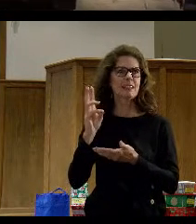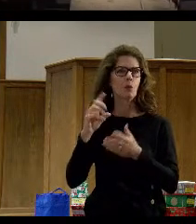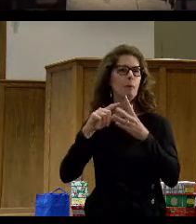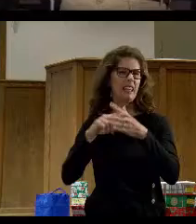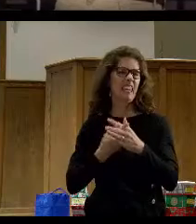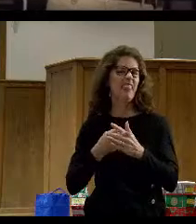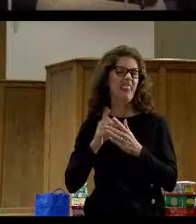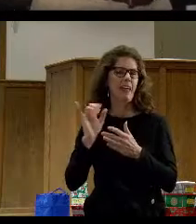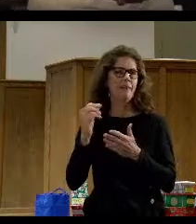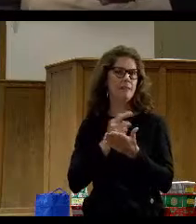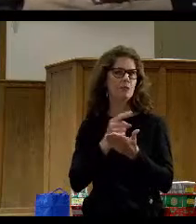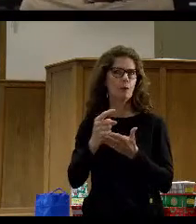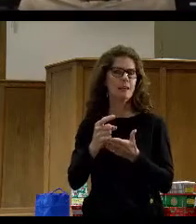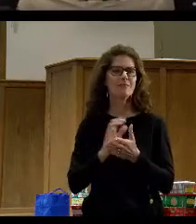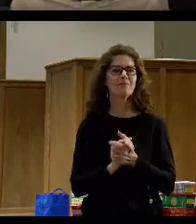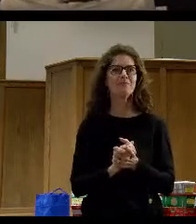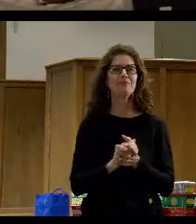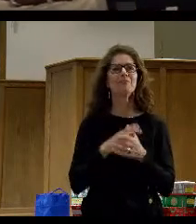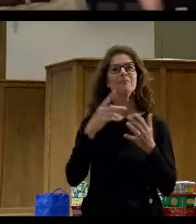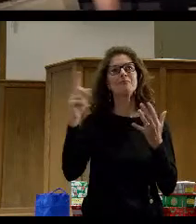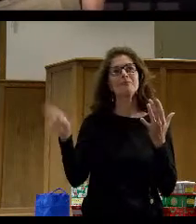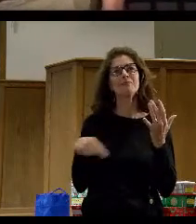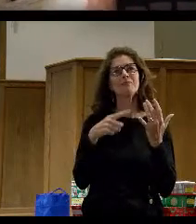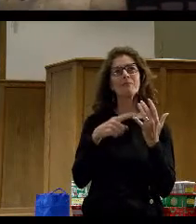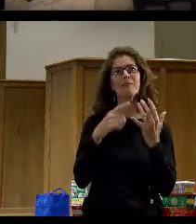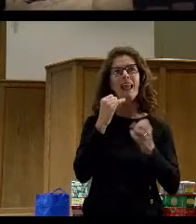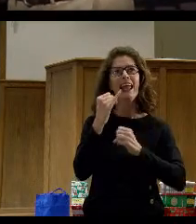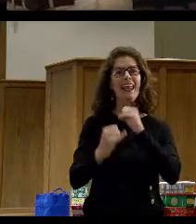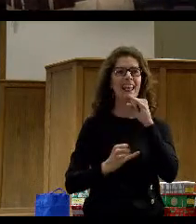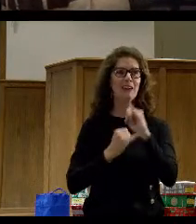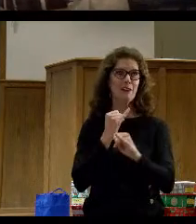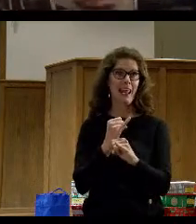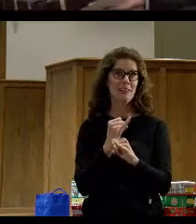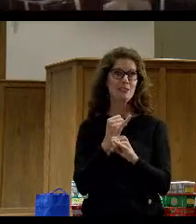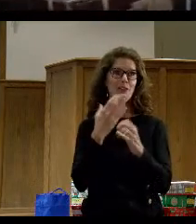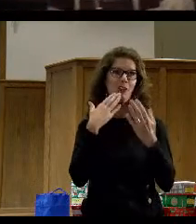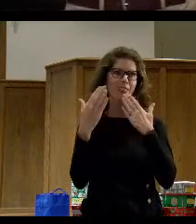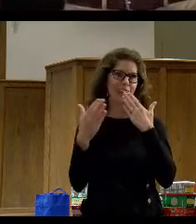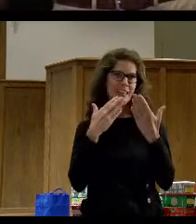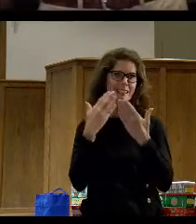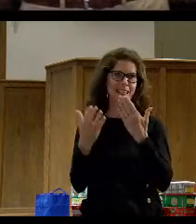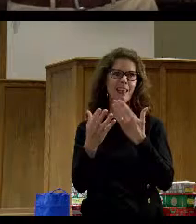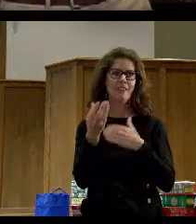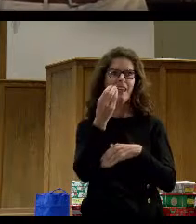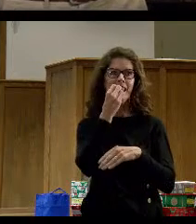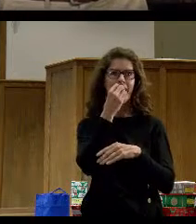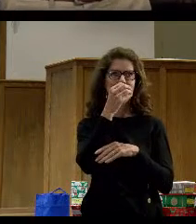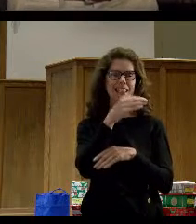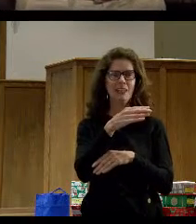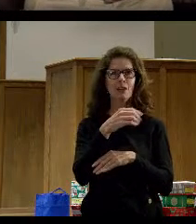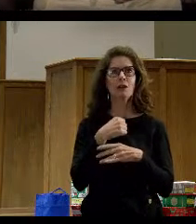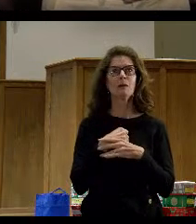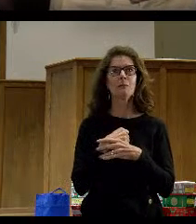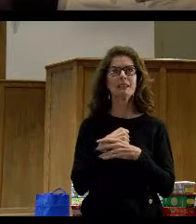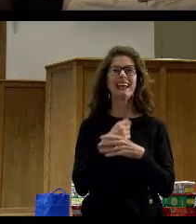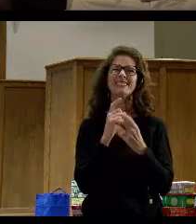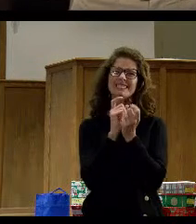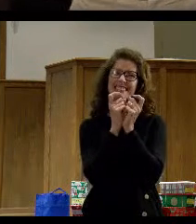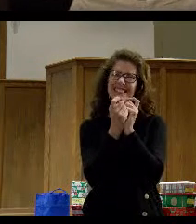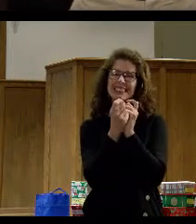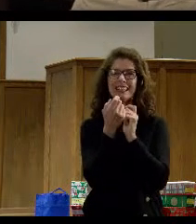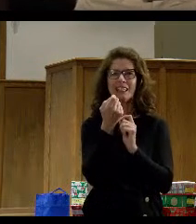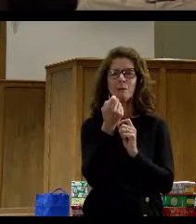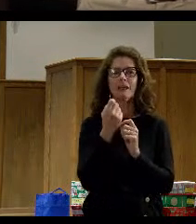our international Thanksgiving efforts are a little bit different this year. We're not doing our annual dinner, but we are doing an international Thanksgiving blessing. And so